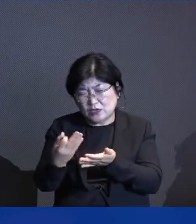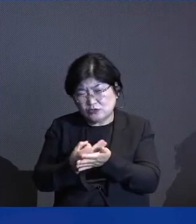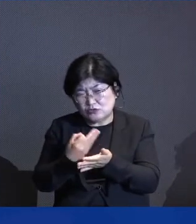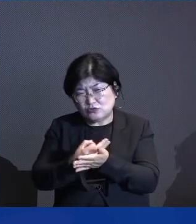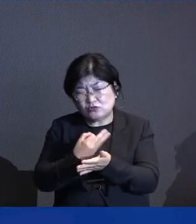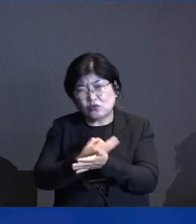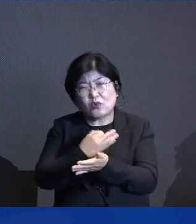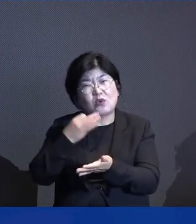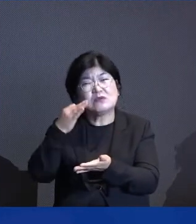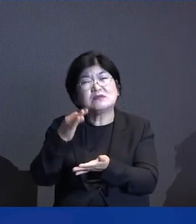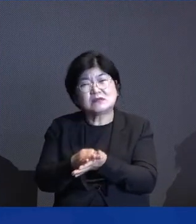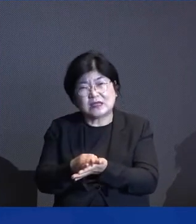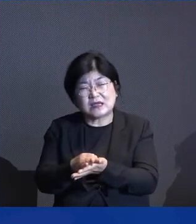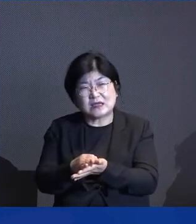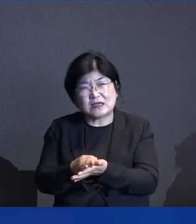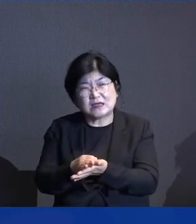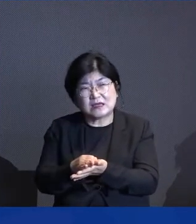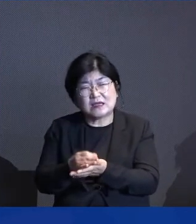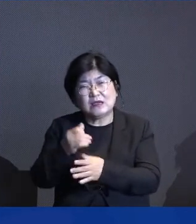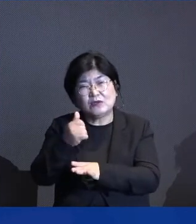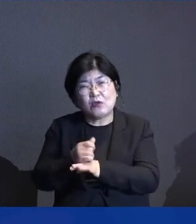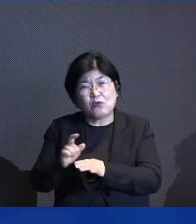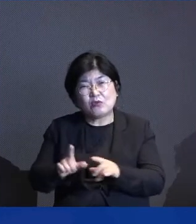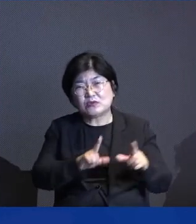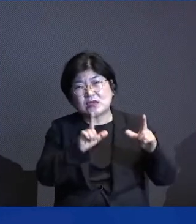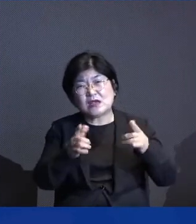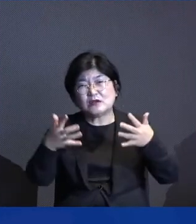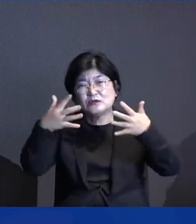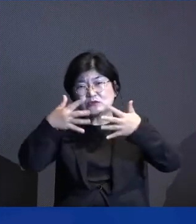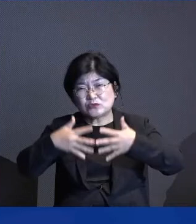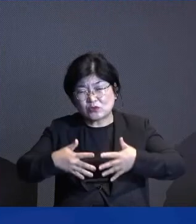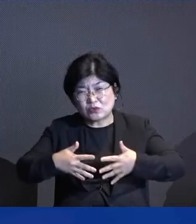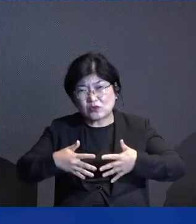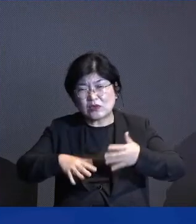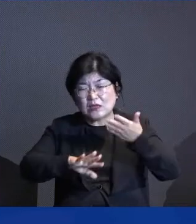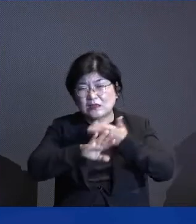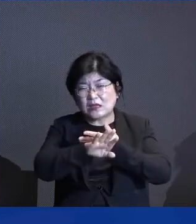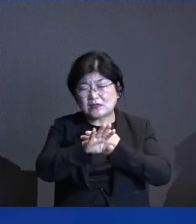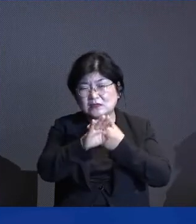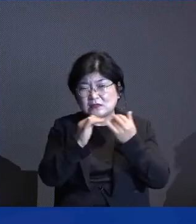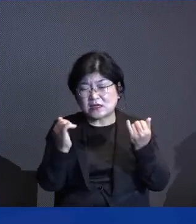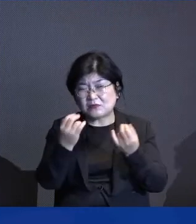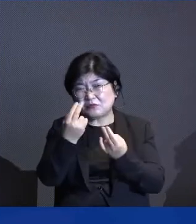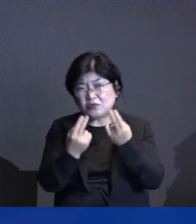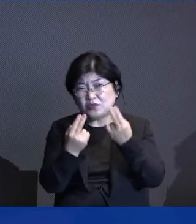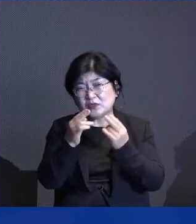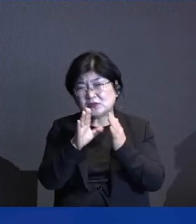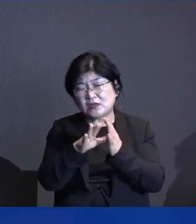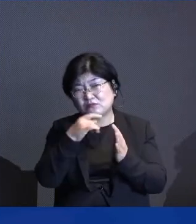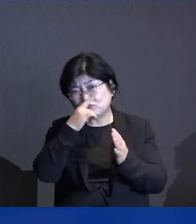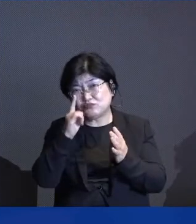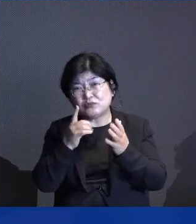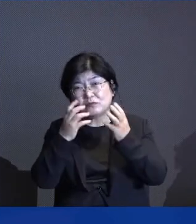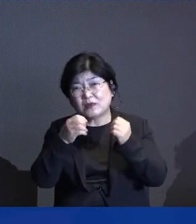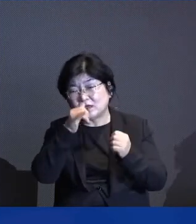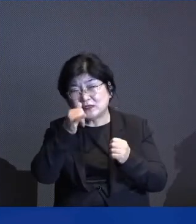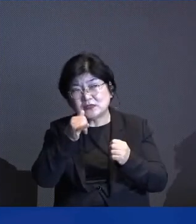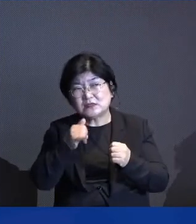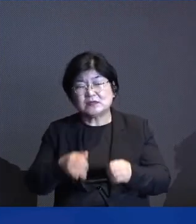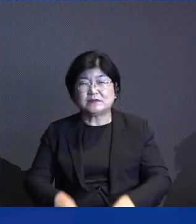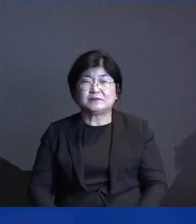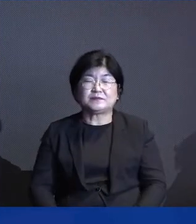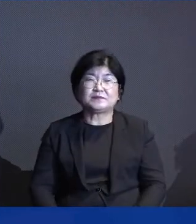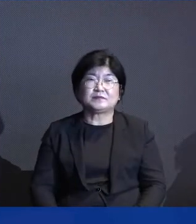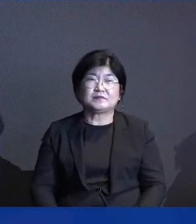living conditions. So that's another factor affecting depressive symptoms. Whether lower